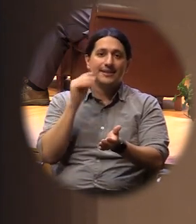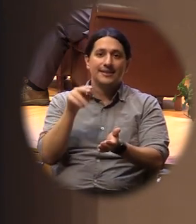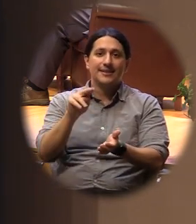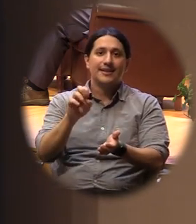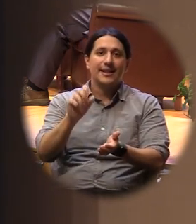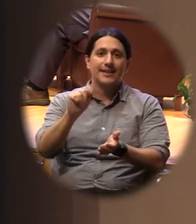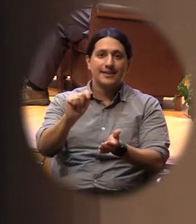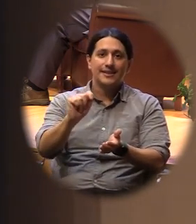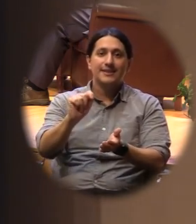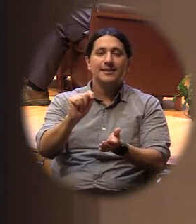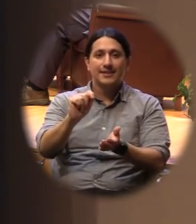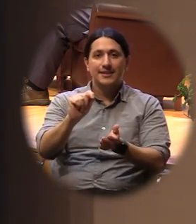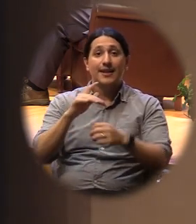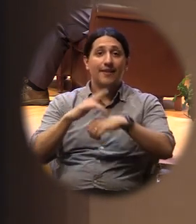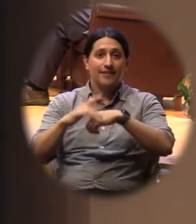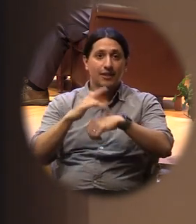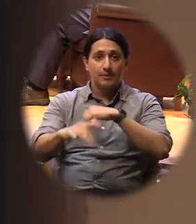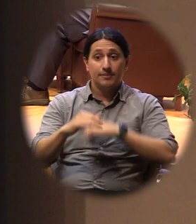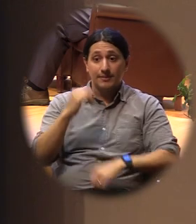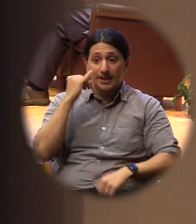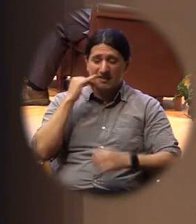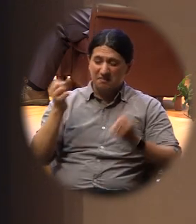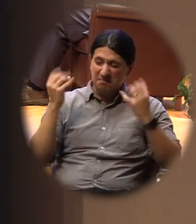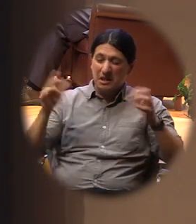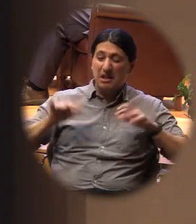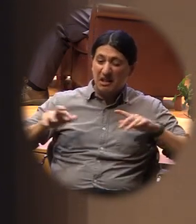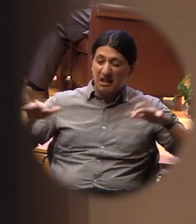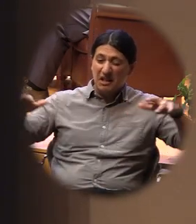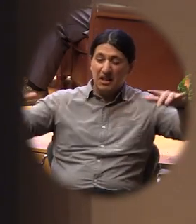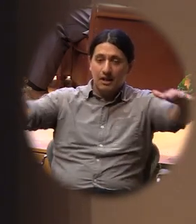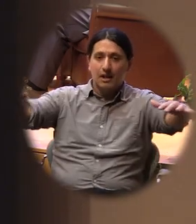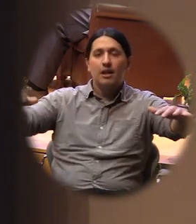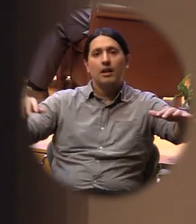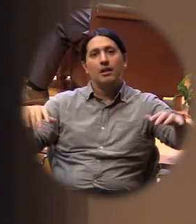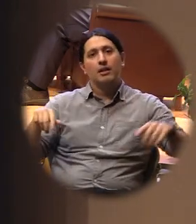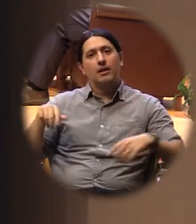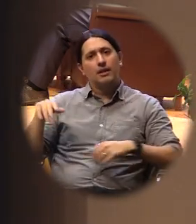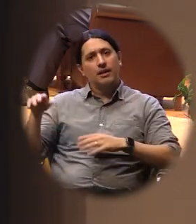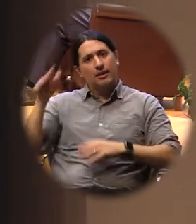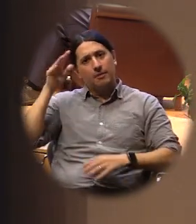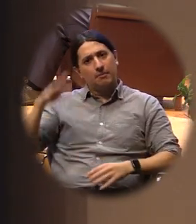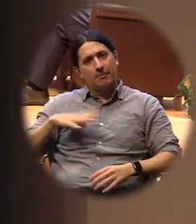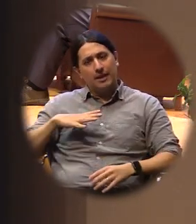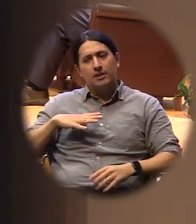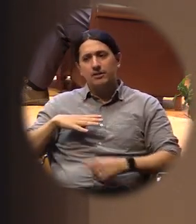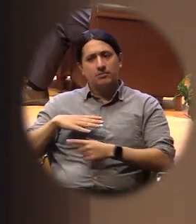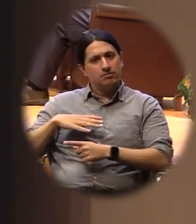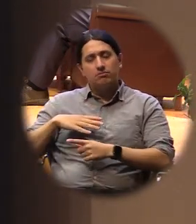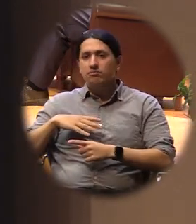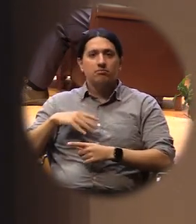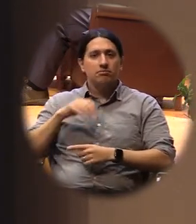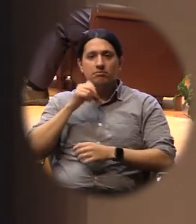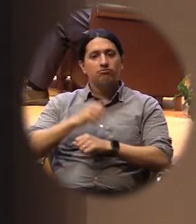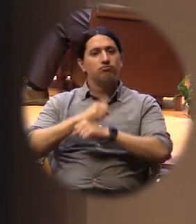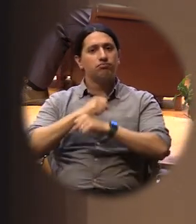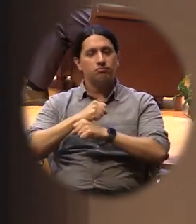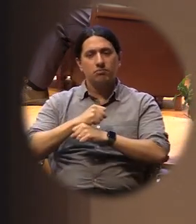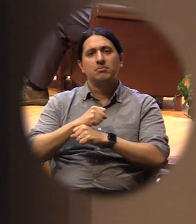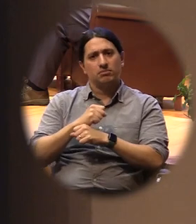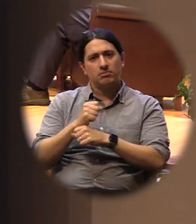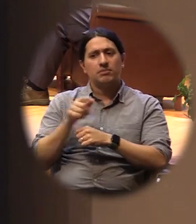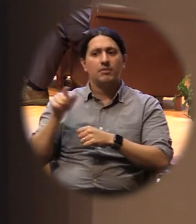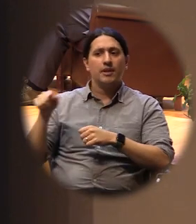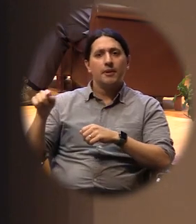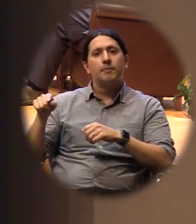males behaved very differently and were, you know, much better helpmates to the females. But there was still this notion that monogamy was what was going